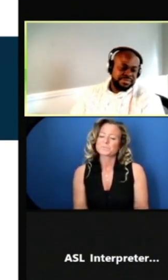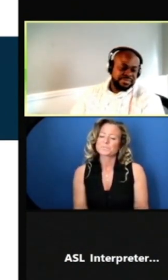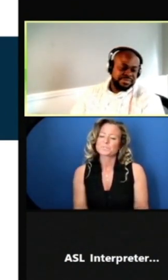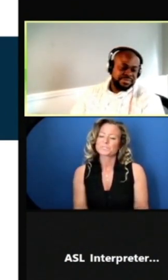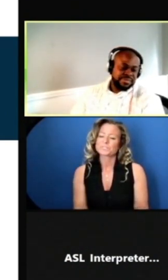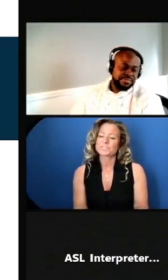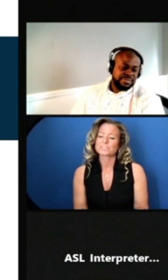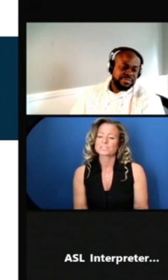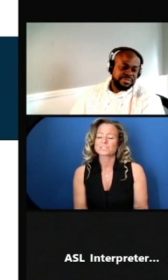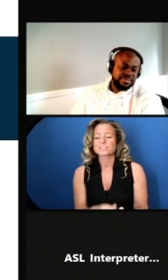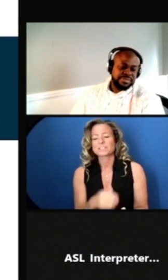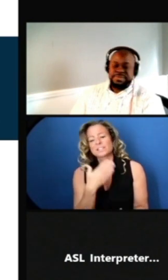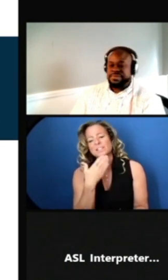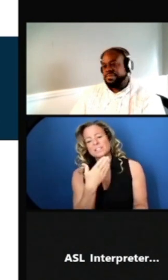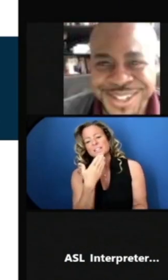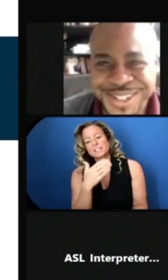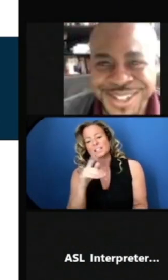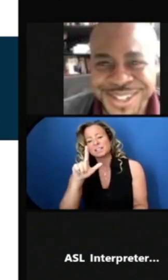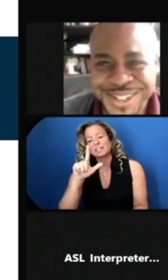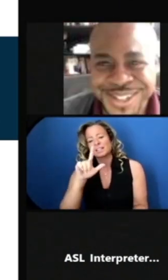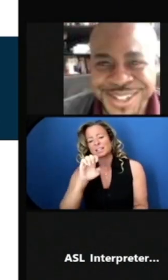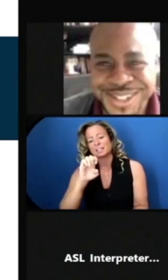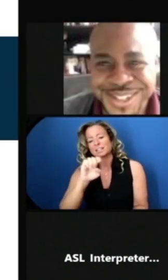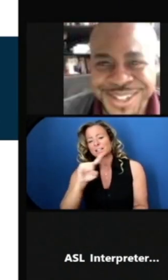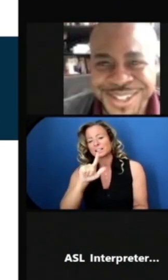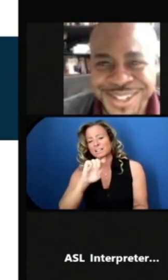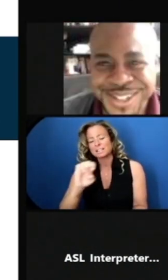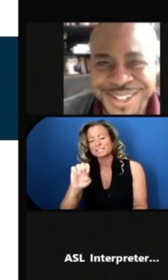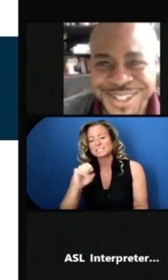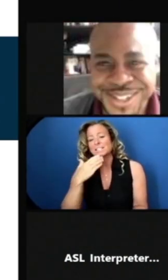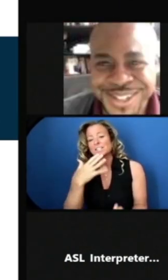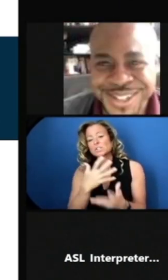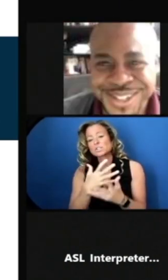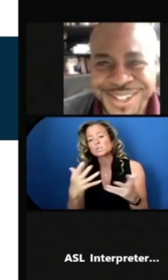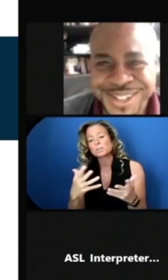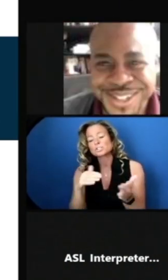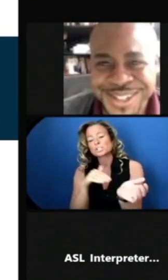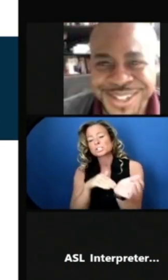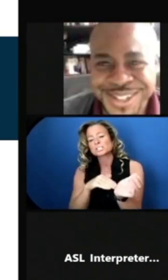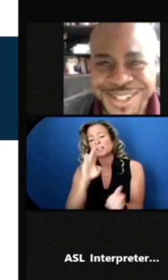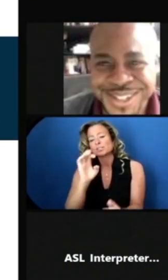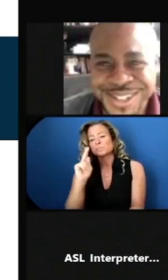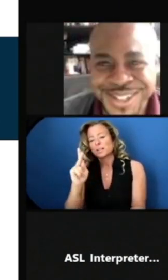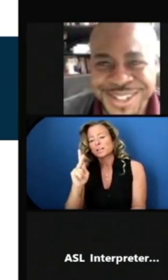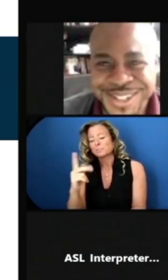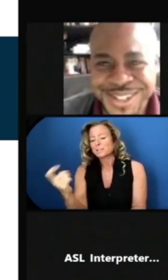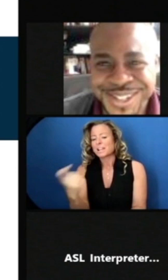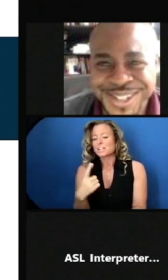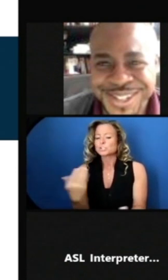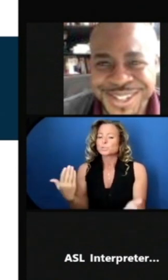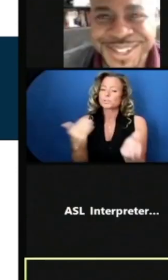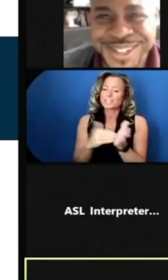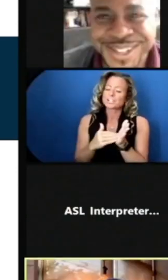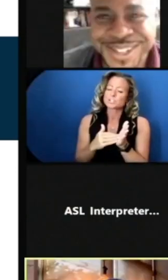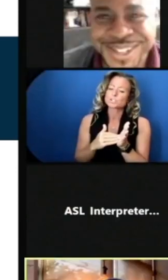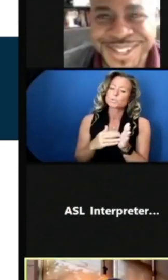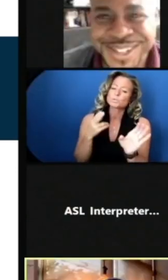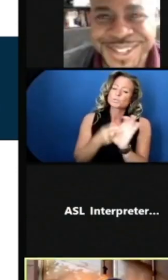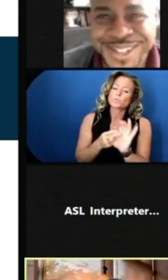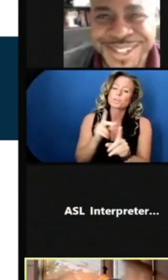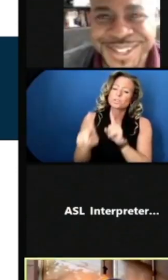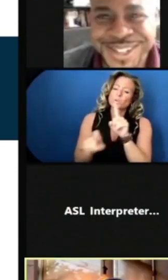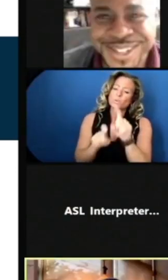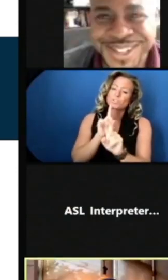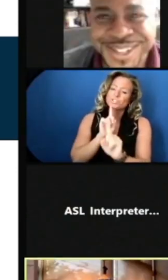Thank you so much, Dr. Block. I'm going to ask you to come back at the end of the session to join the Q&A. I'm